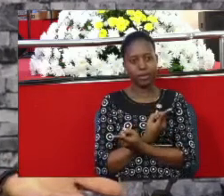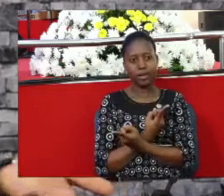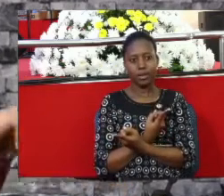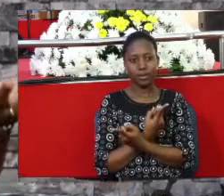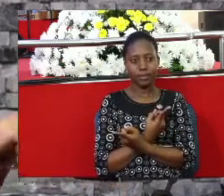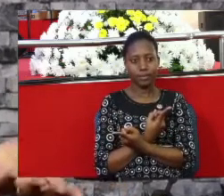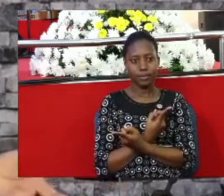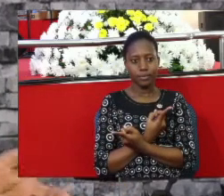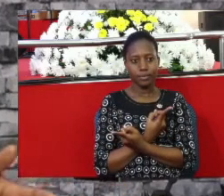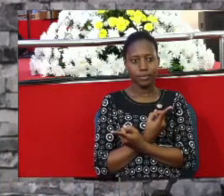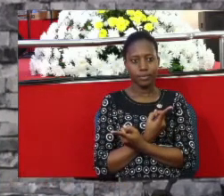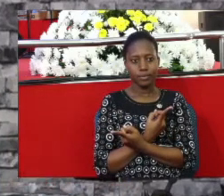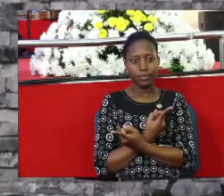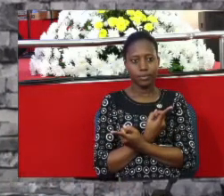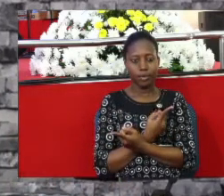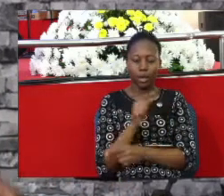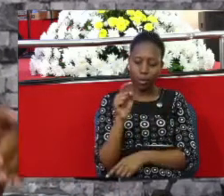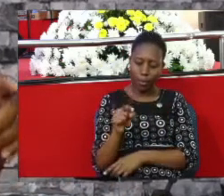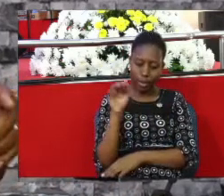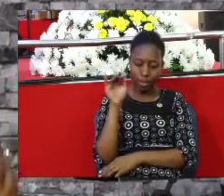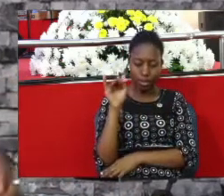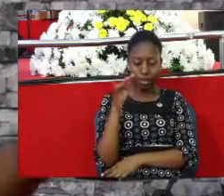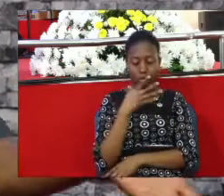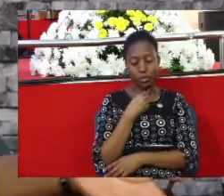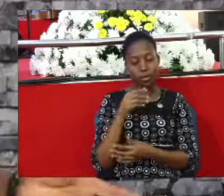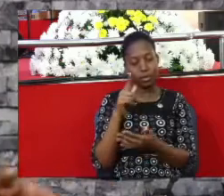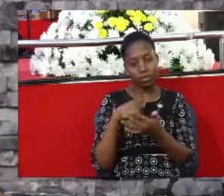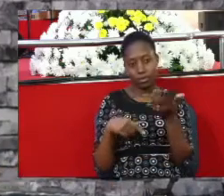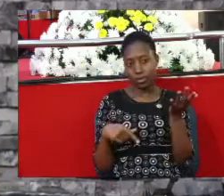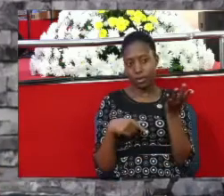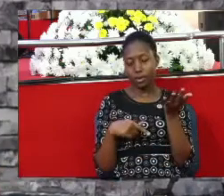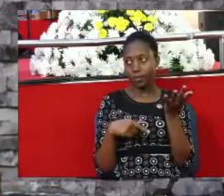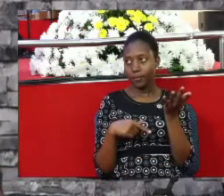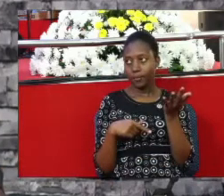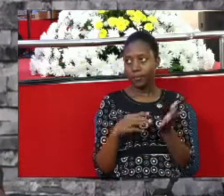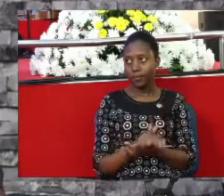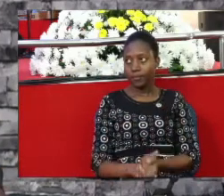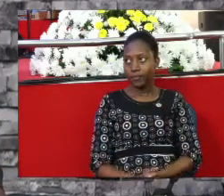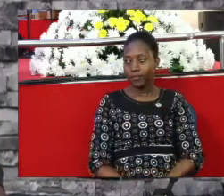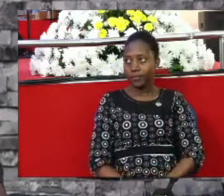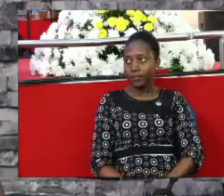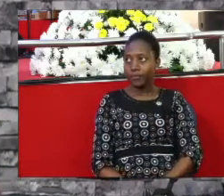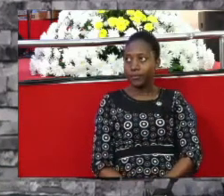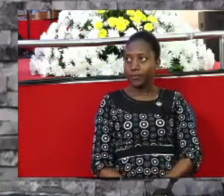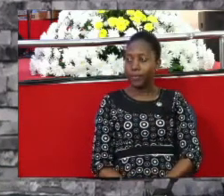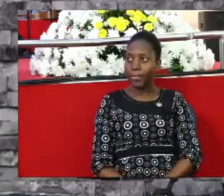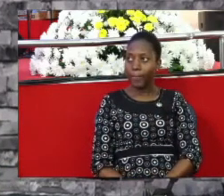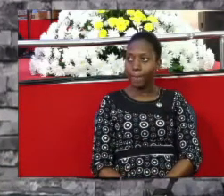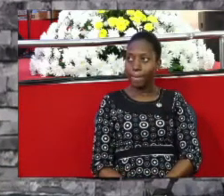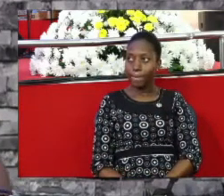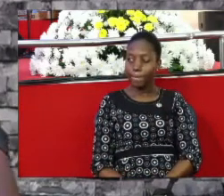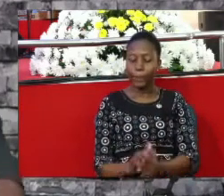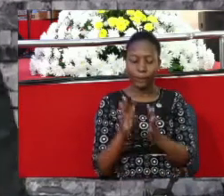Hakuna mtu ana karate yao. Iyo karate ya kwenu, diyo karate yenu iyo. Iyo, iyo. Bwana